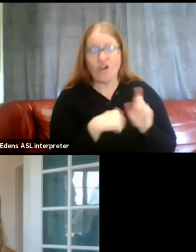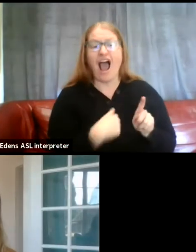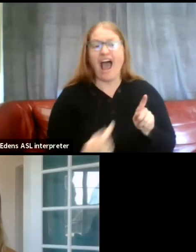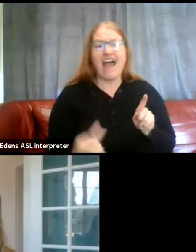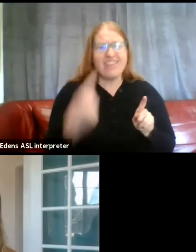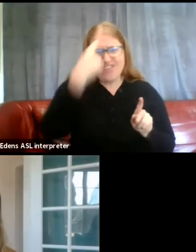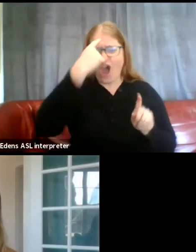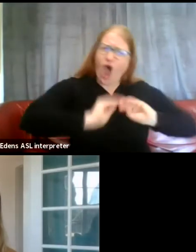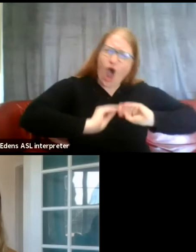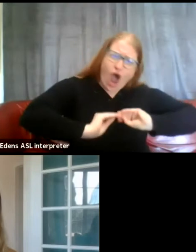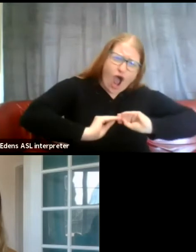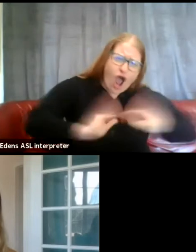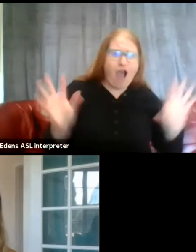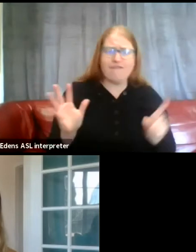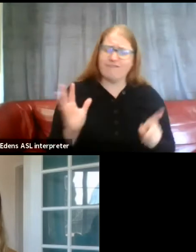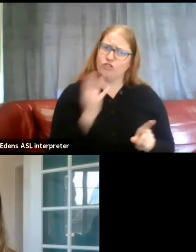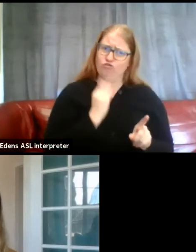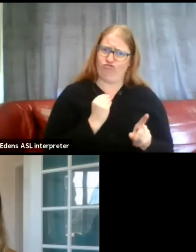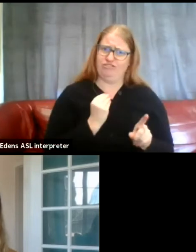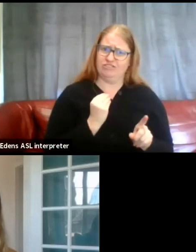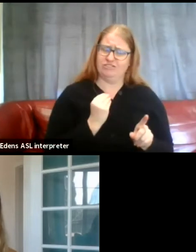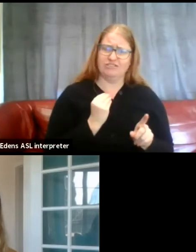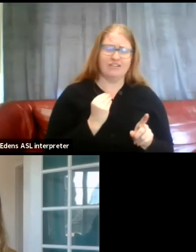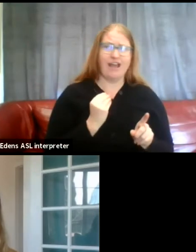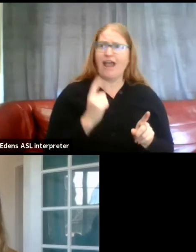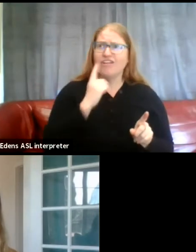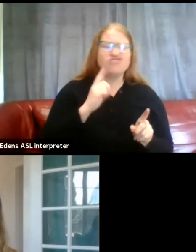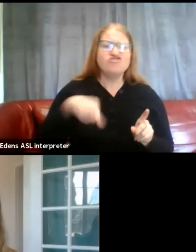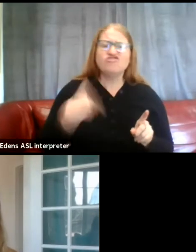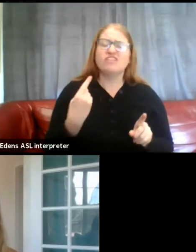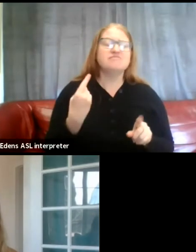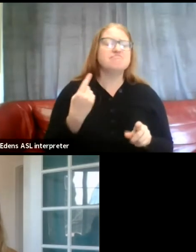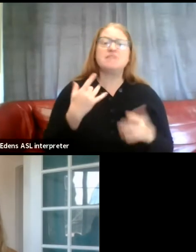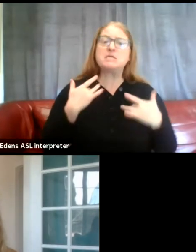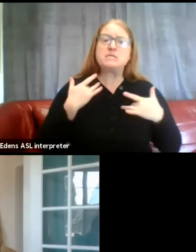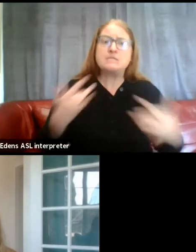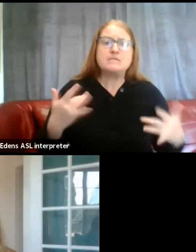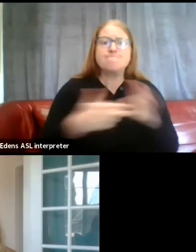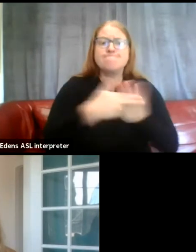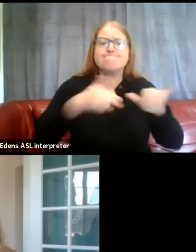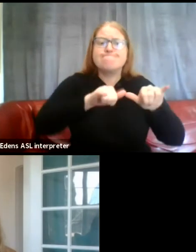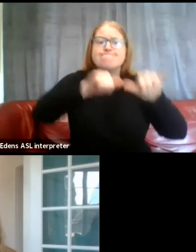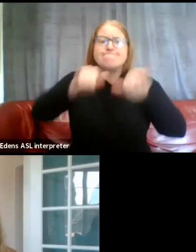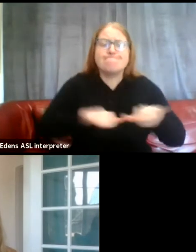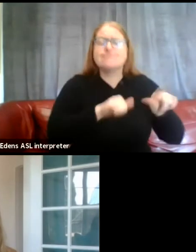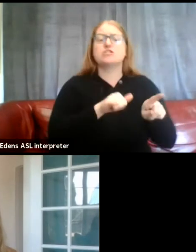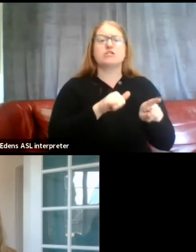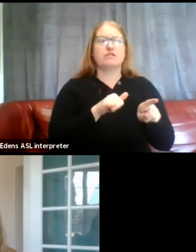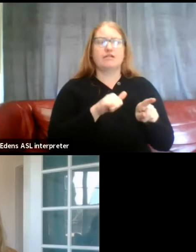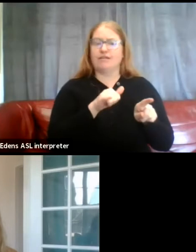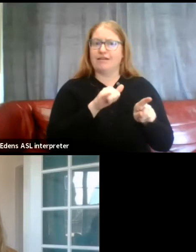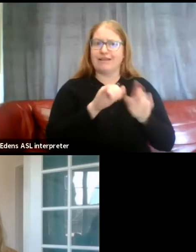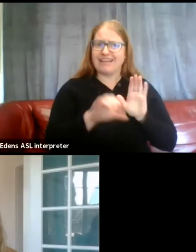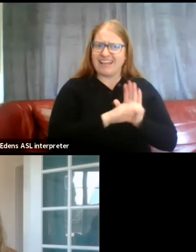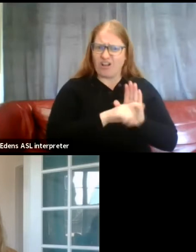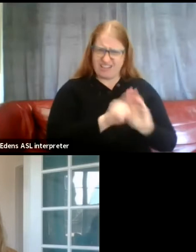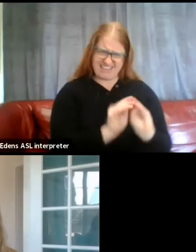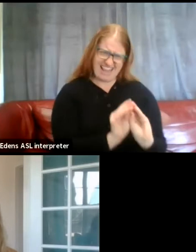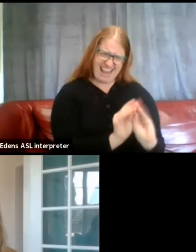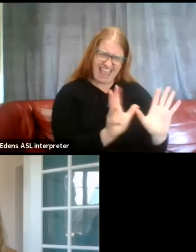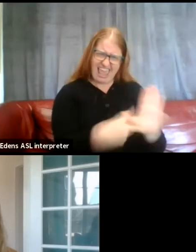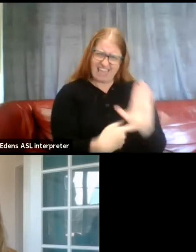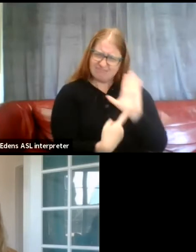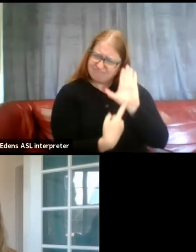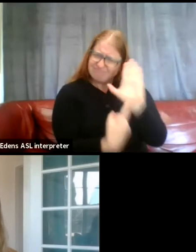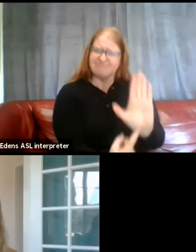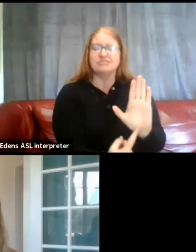obviously Jewish, like a stereotypical character who had been just brought to life and illuminated and made